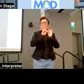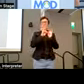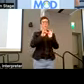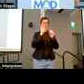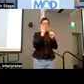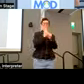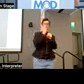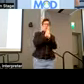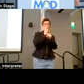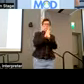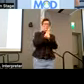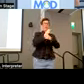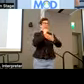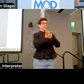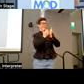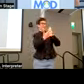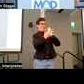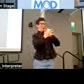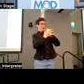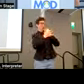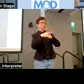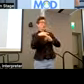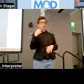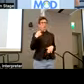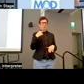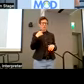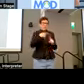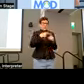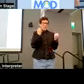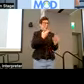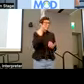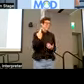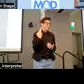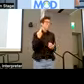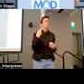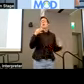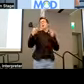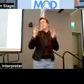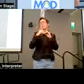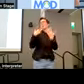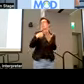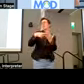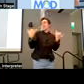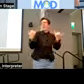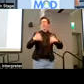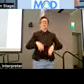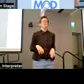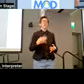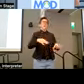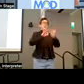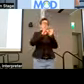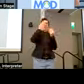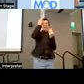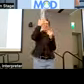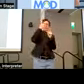we're using assistive technology, and for many other reasons, we'll hear more about them today, that information is